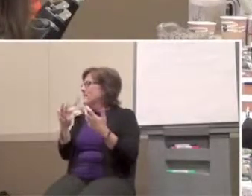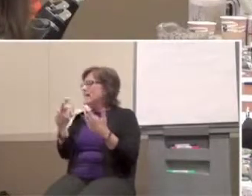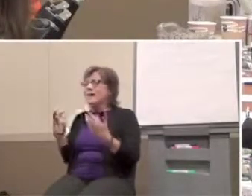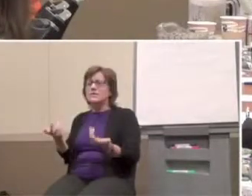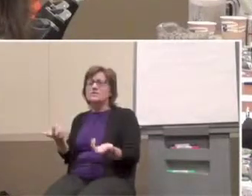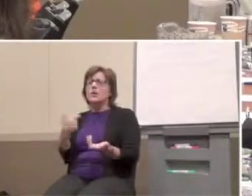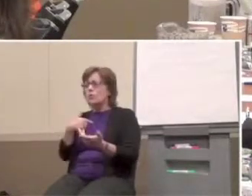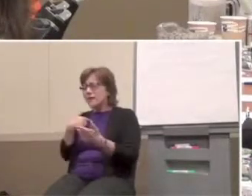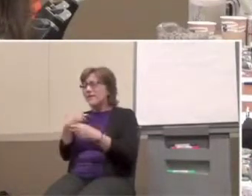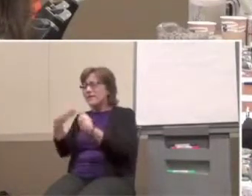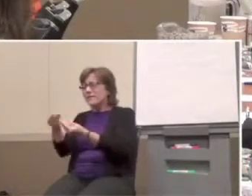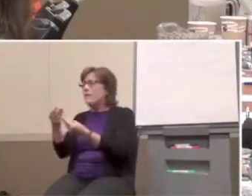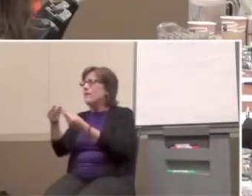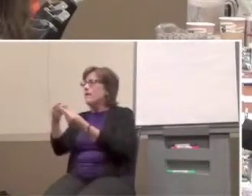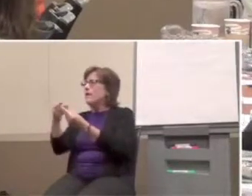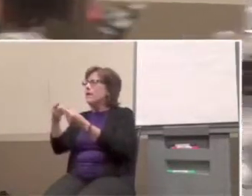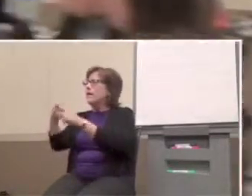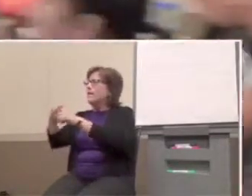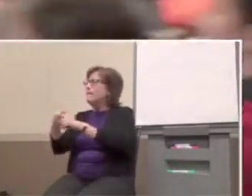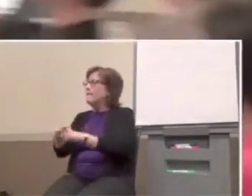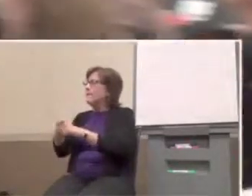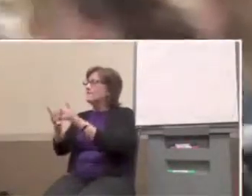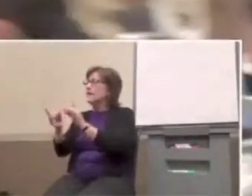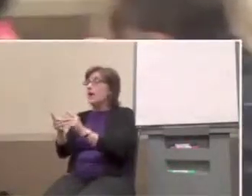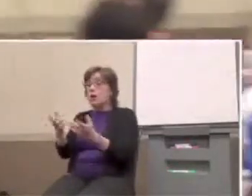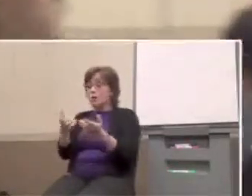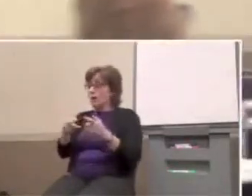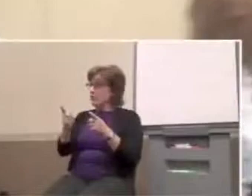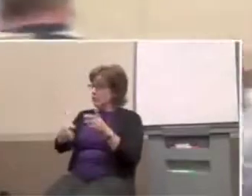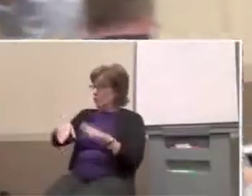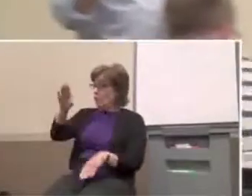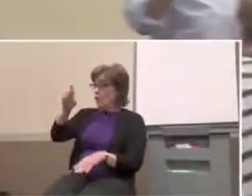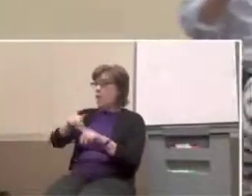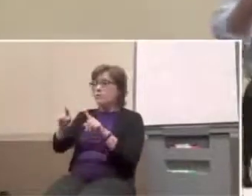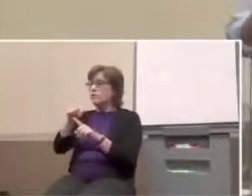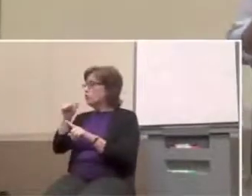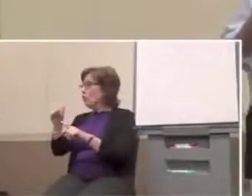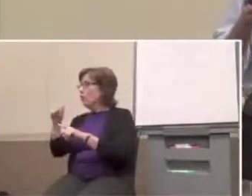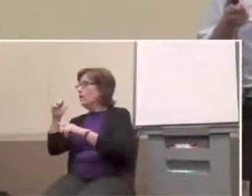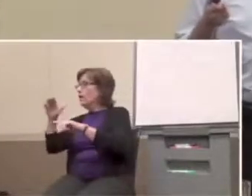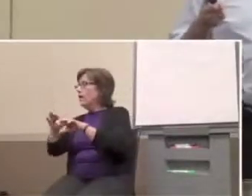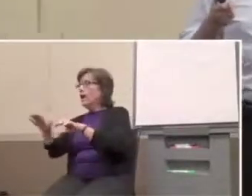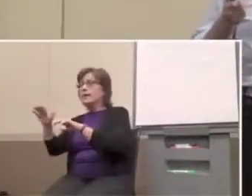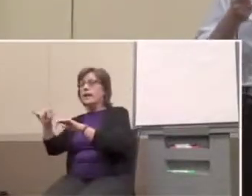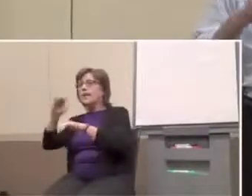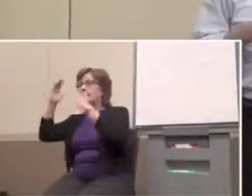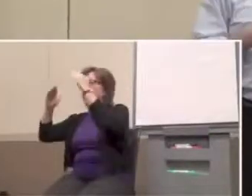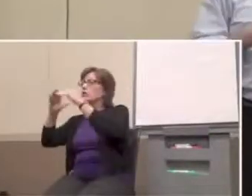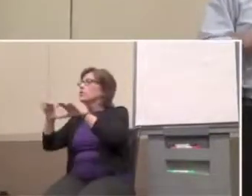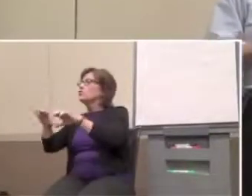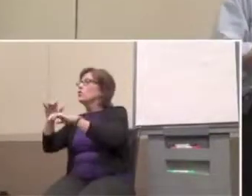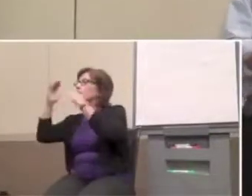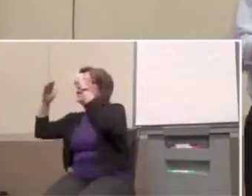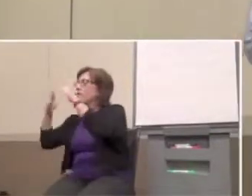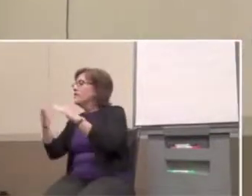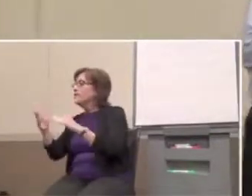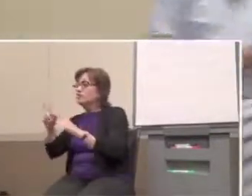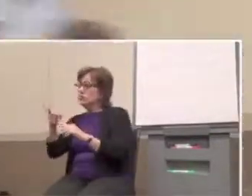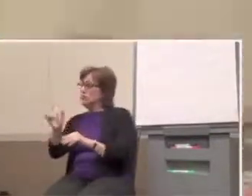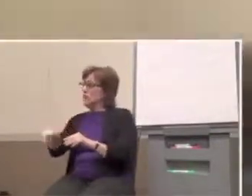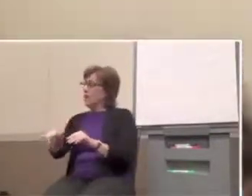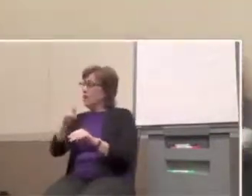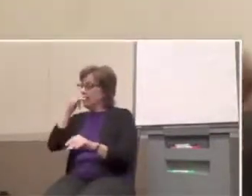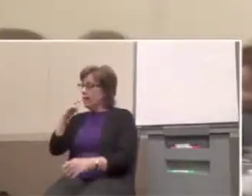sometimes teenagers get mad at us because we send them. Right. We want you to grow up, but then don't act like an adult and do adult things. You should just be a kid. Well, and I